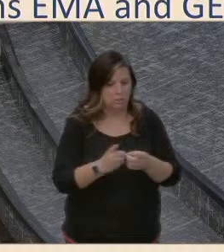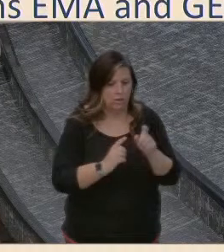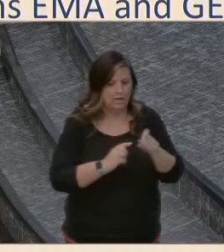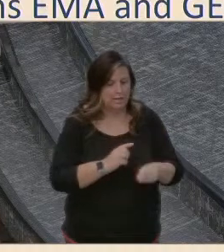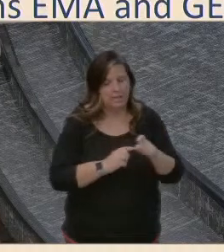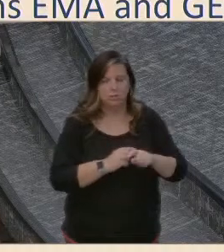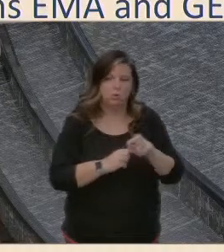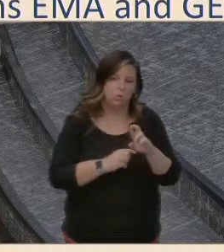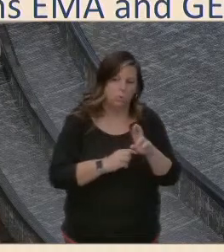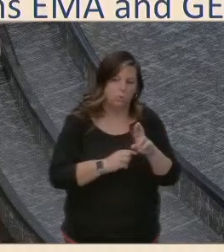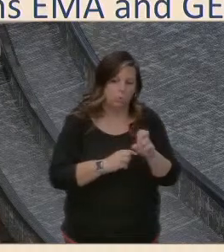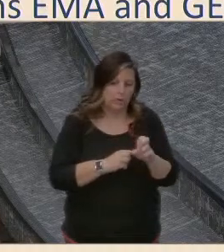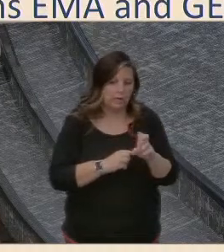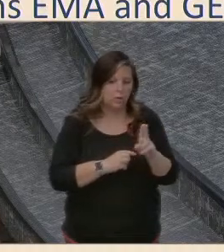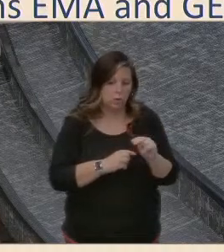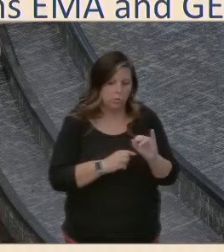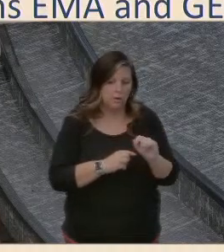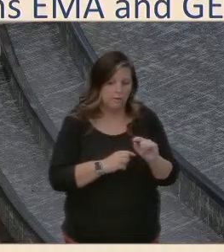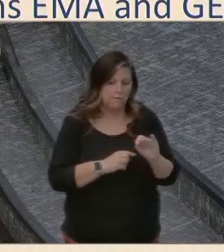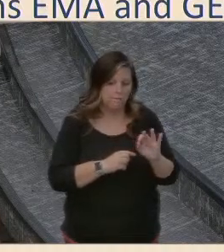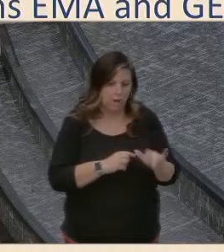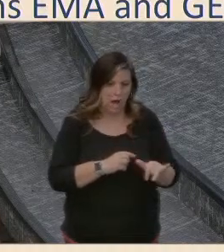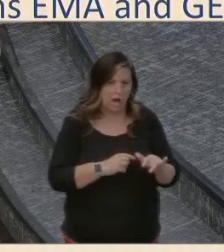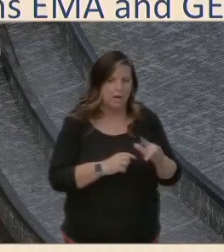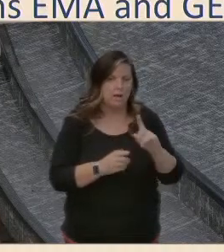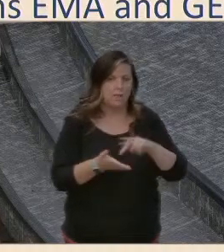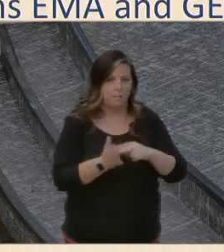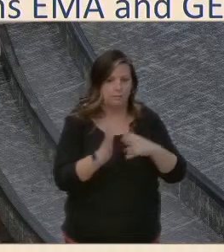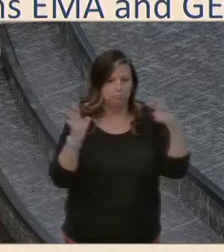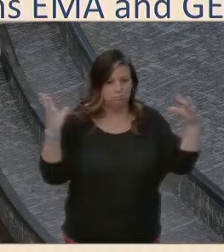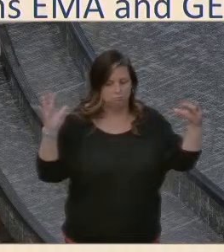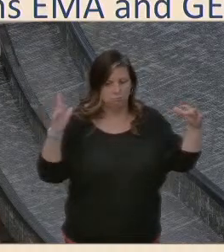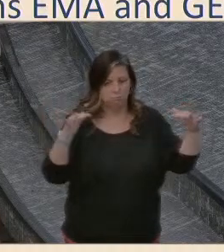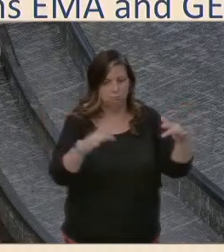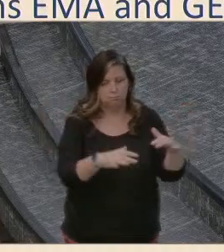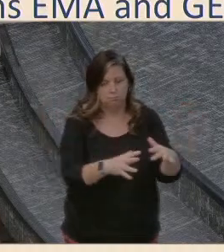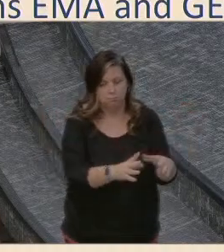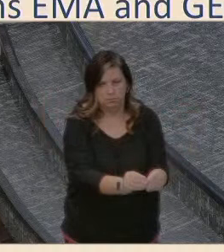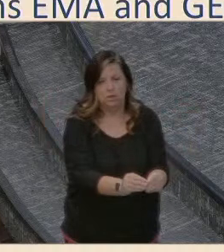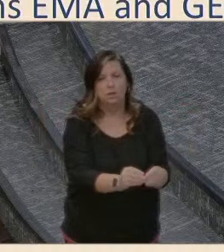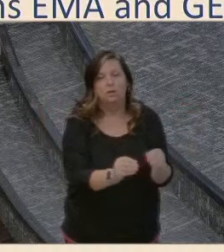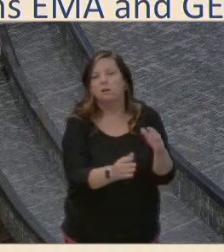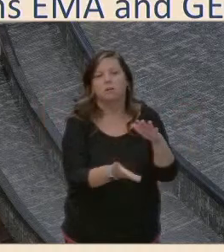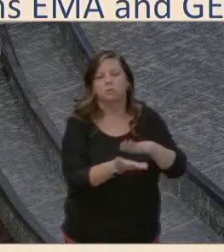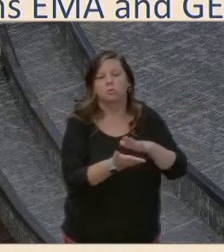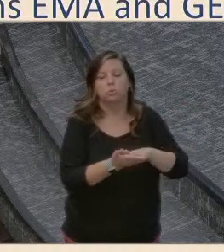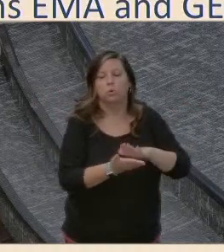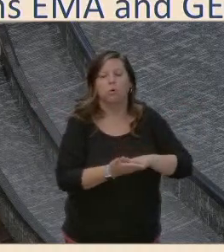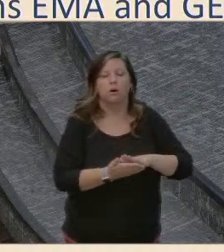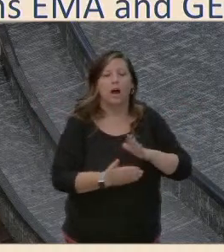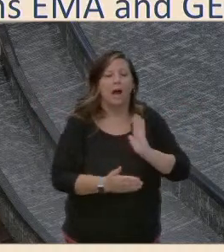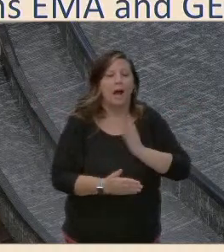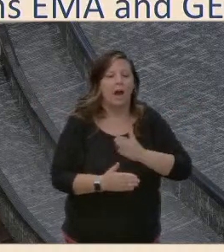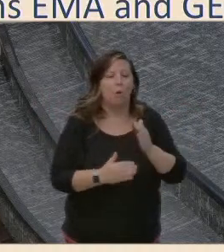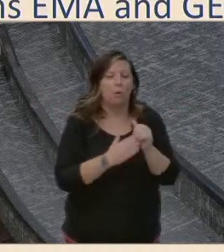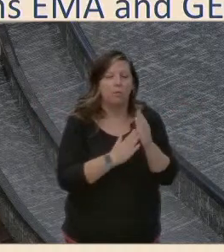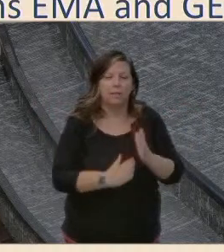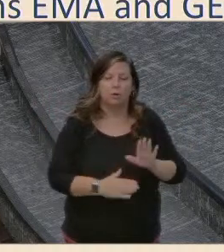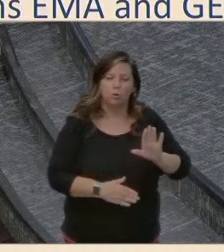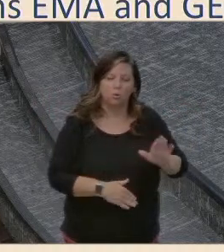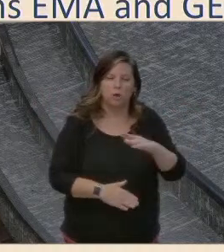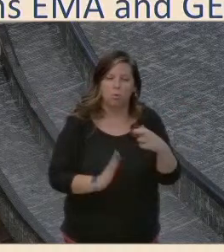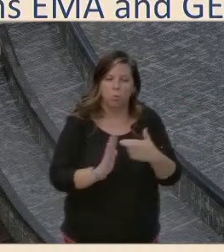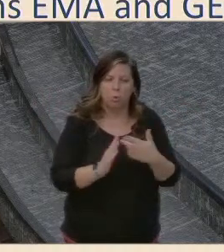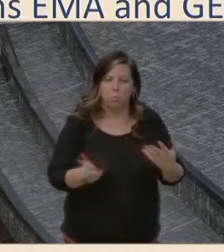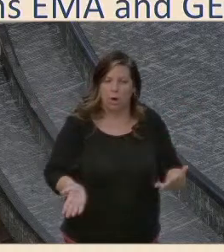who would respond? What would our district leadership do? What's their role? And so all of that is